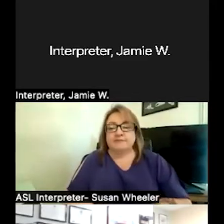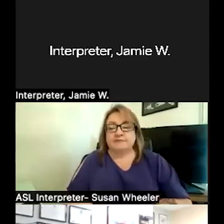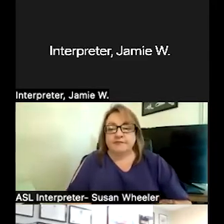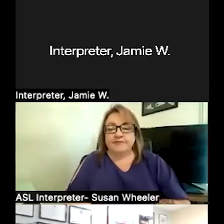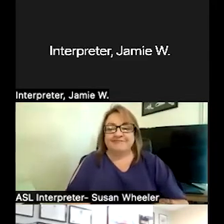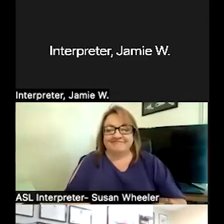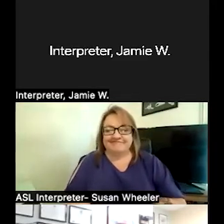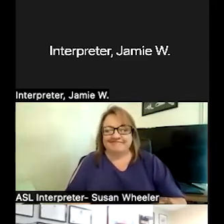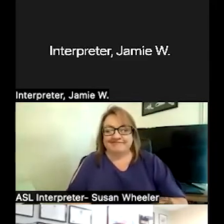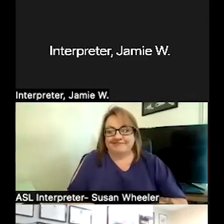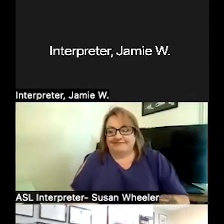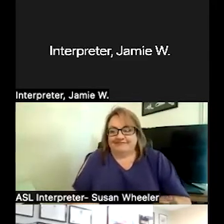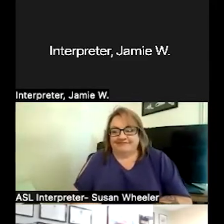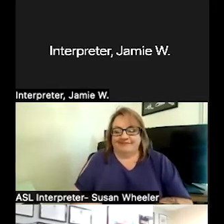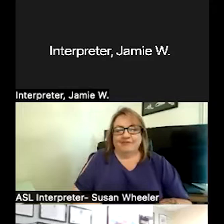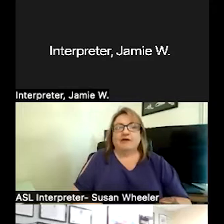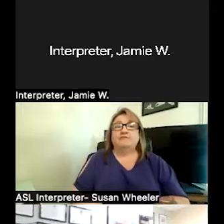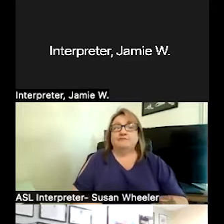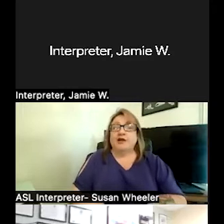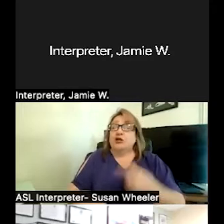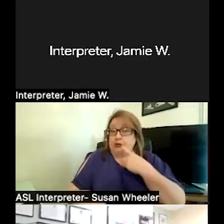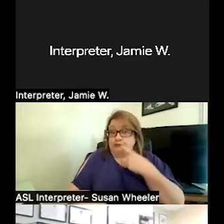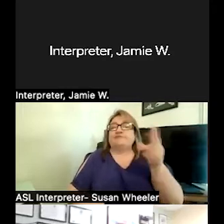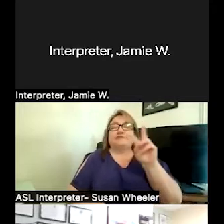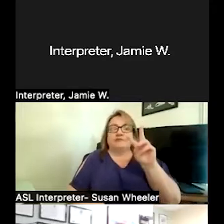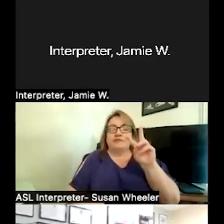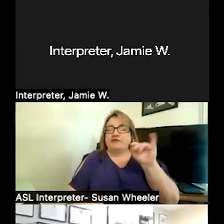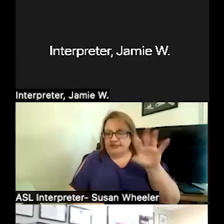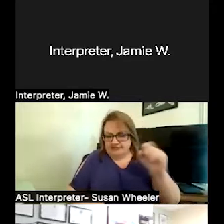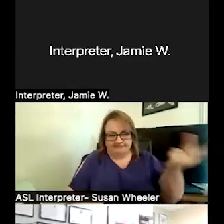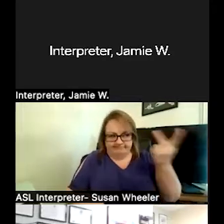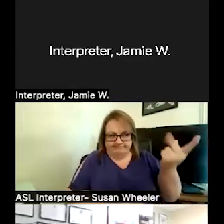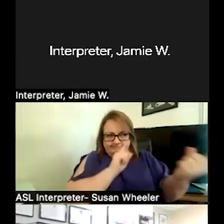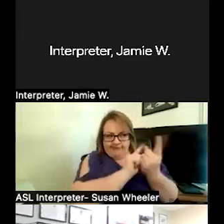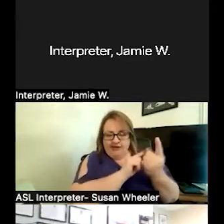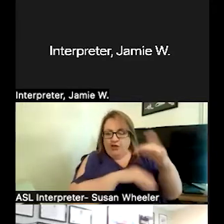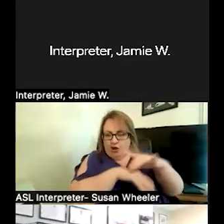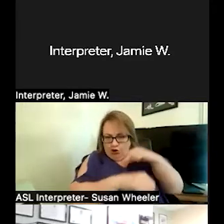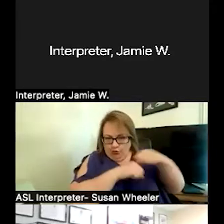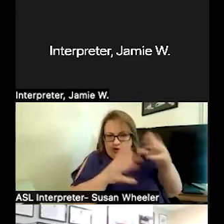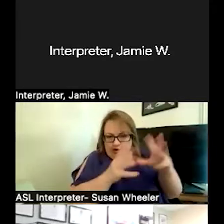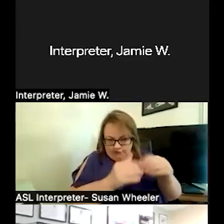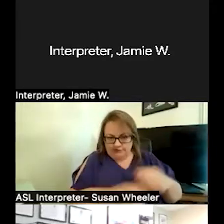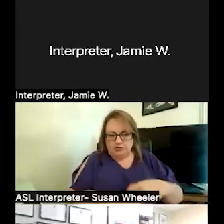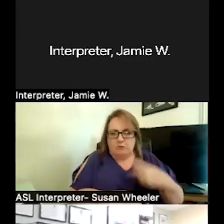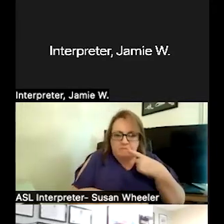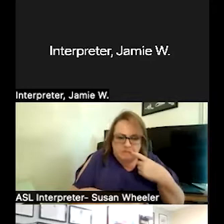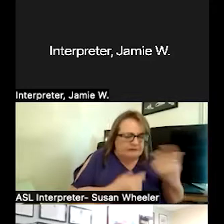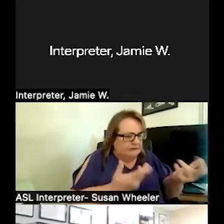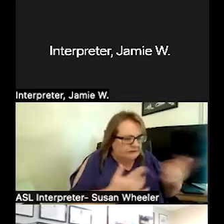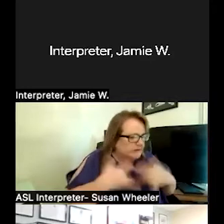So like Vance said, we met at the earthquake conference. We had a discussion about looking at emergency planning. We